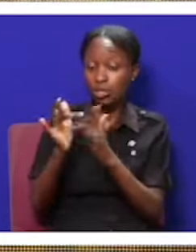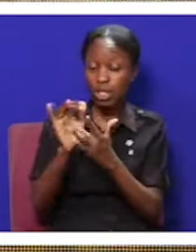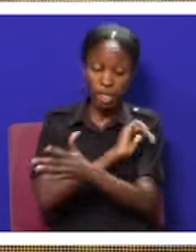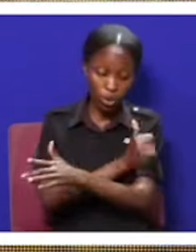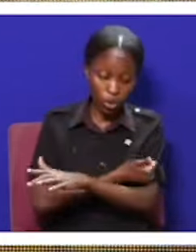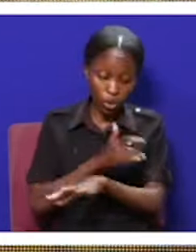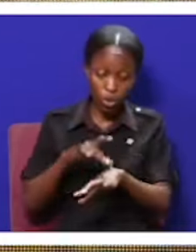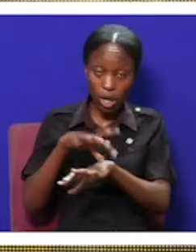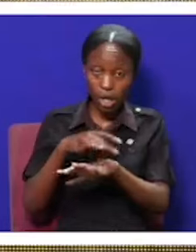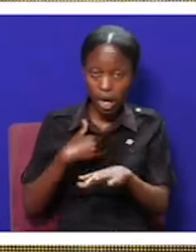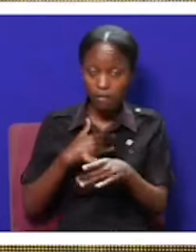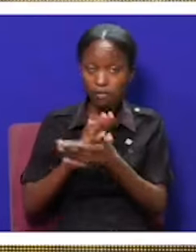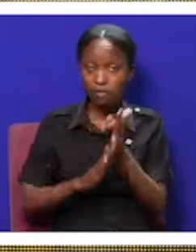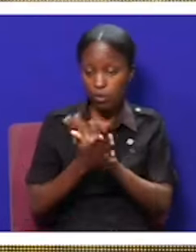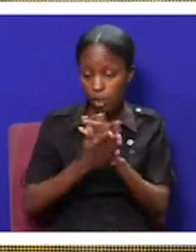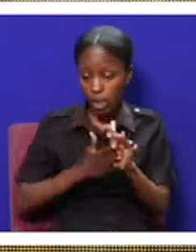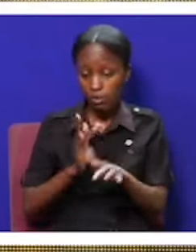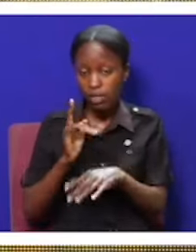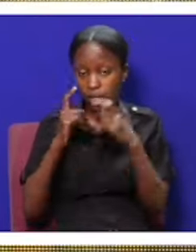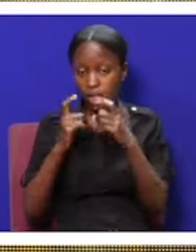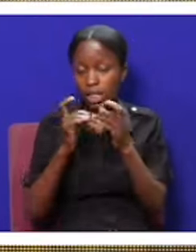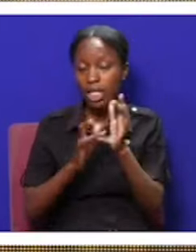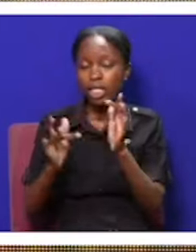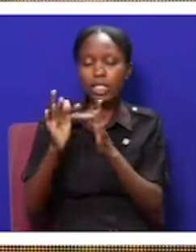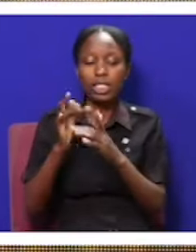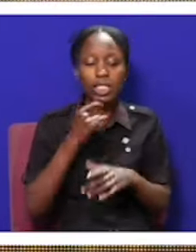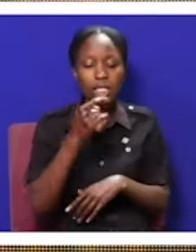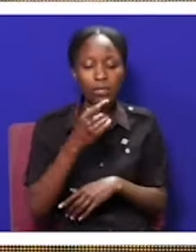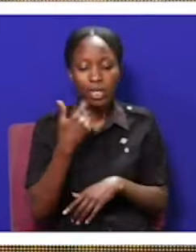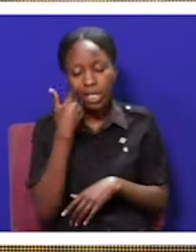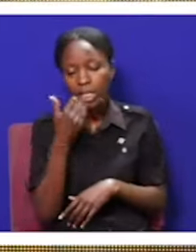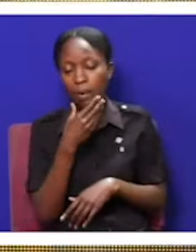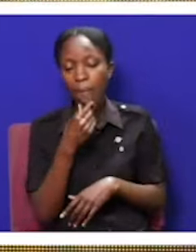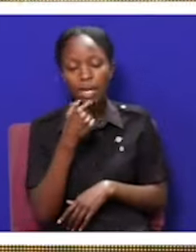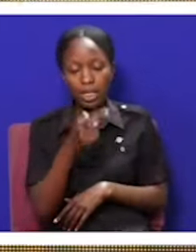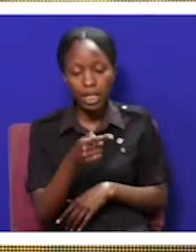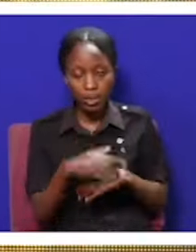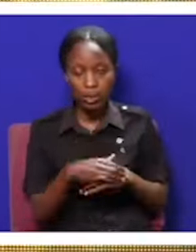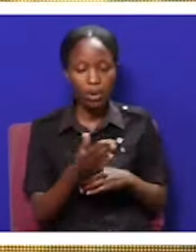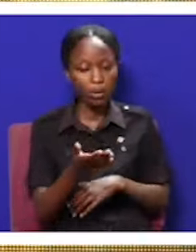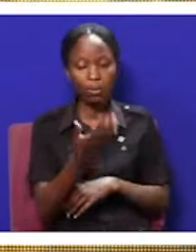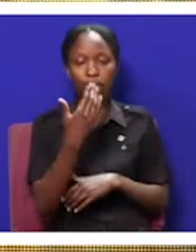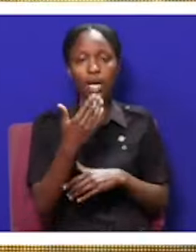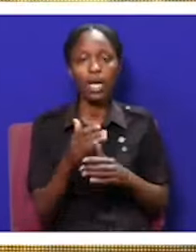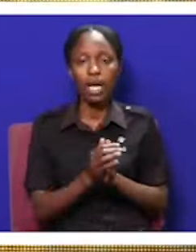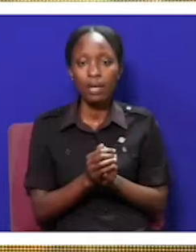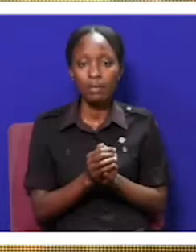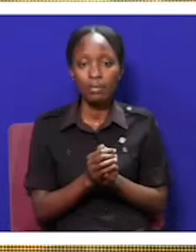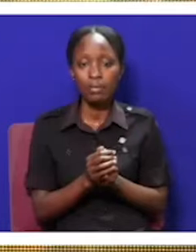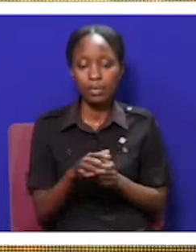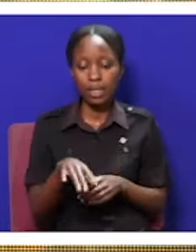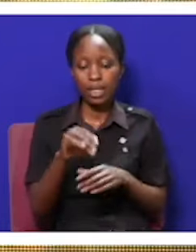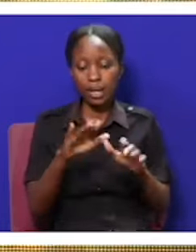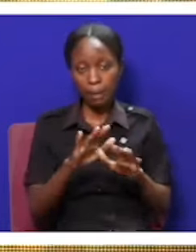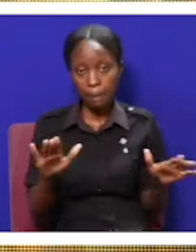earth to forgive sin, he said to the man who was paralyzed, 'I say to you, rise, pick up